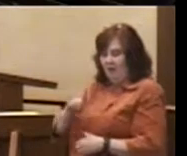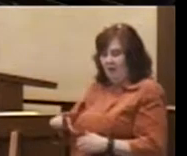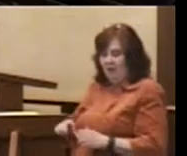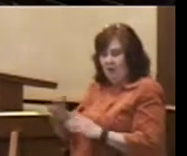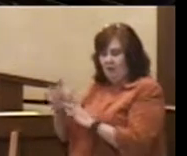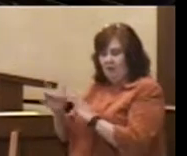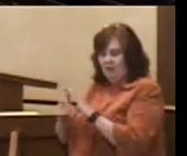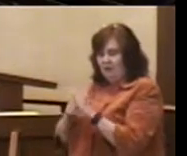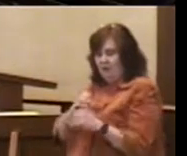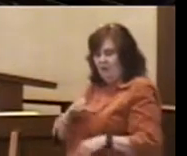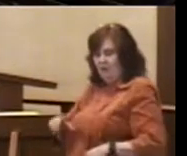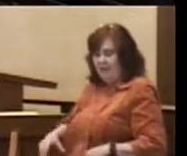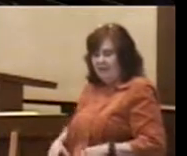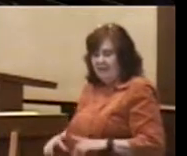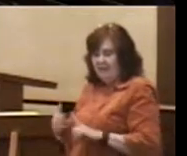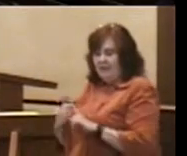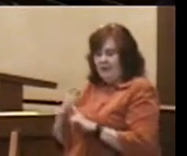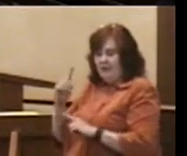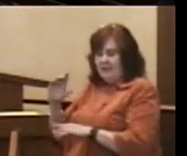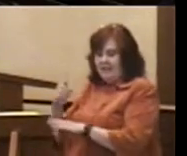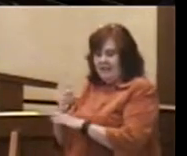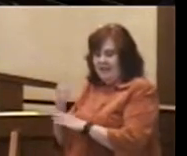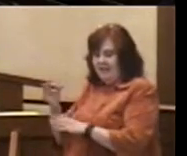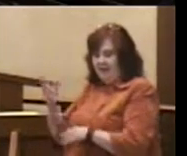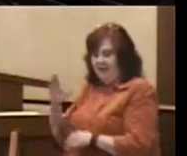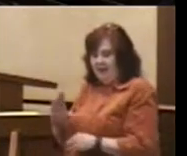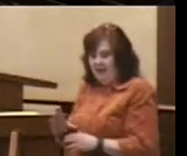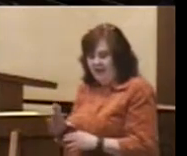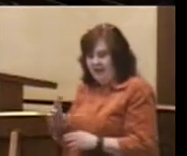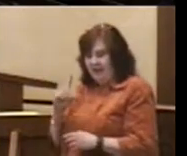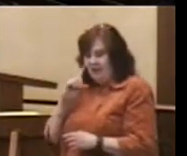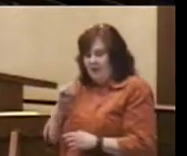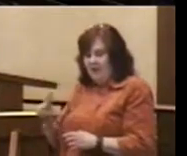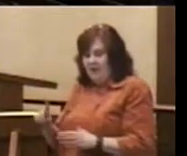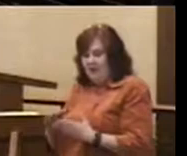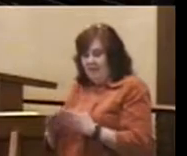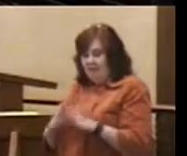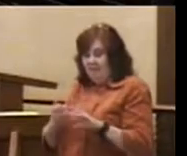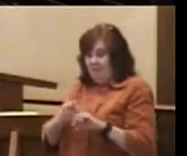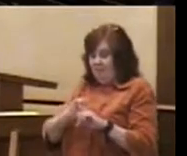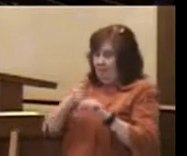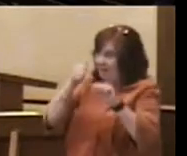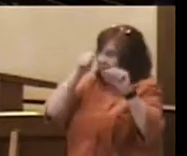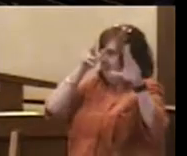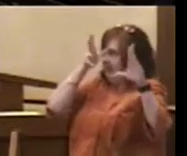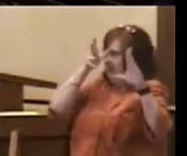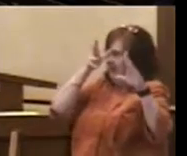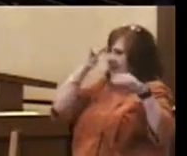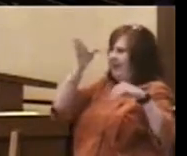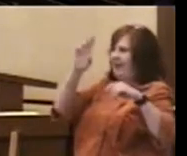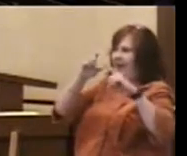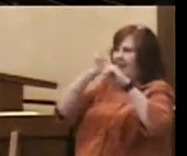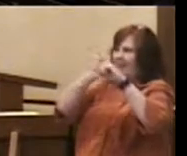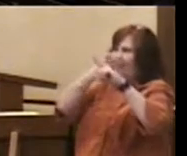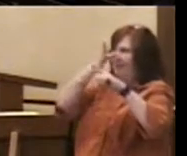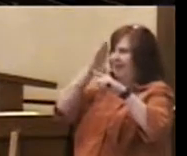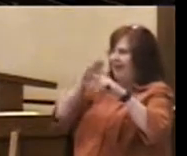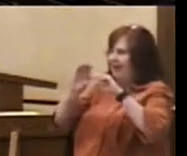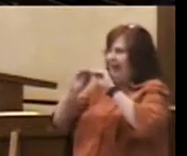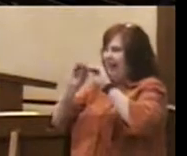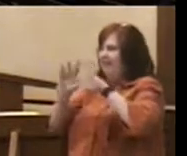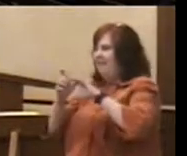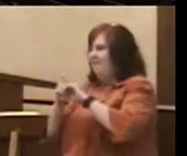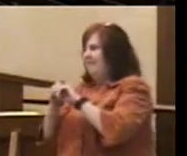Jesus Christ, the only Son of God, eternally begotten of the Father, God from God, light from